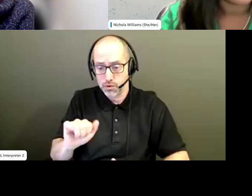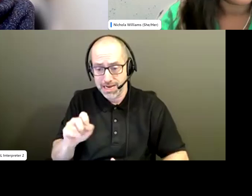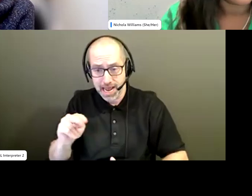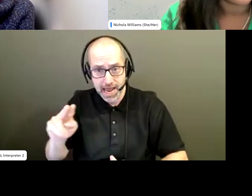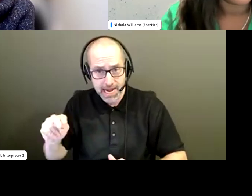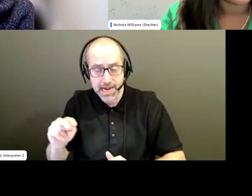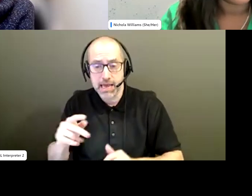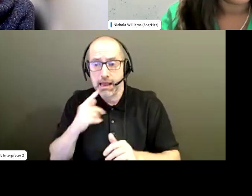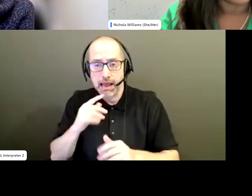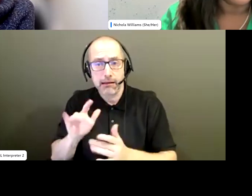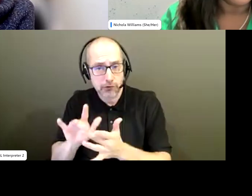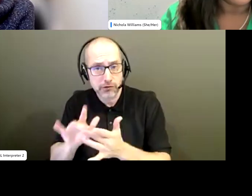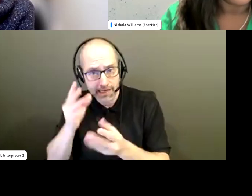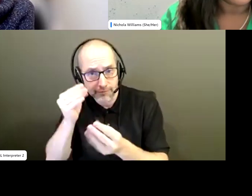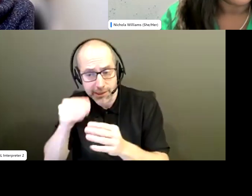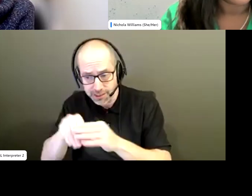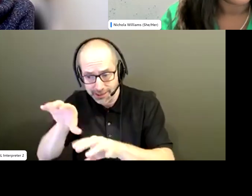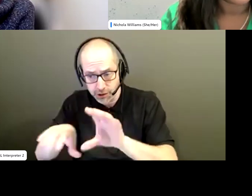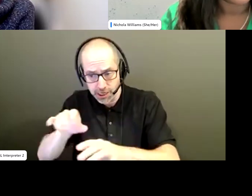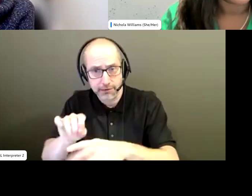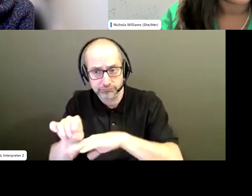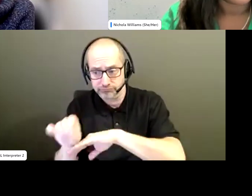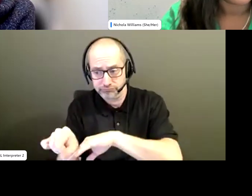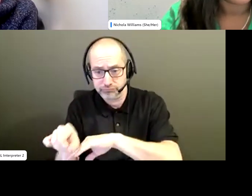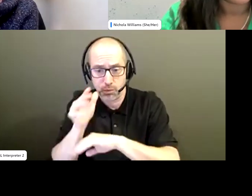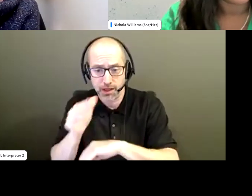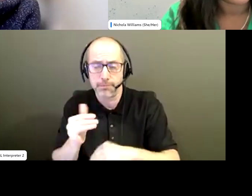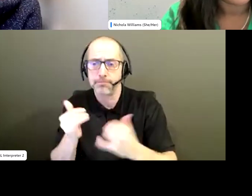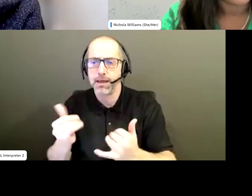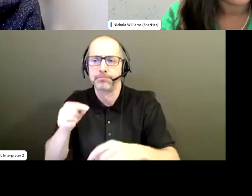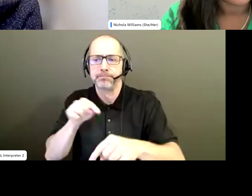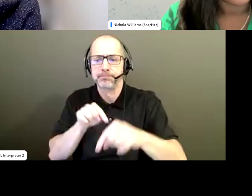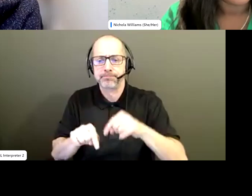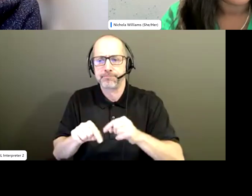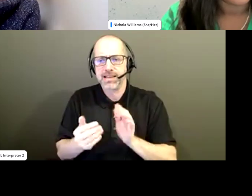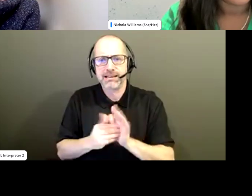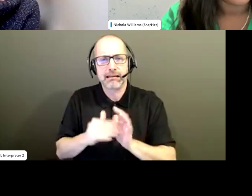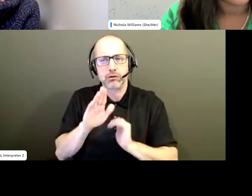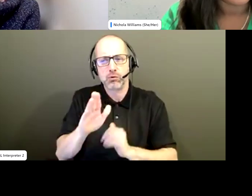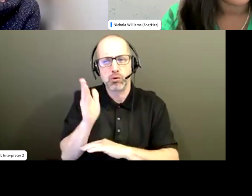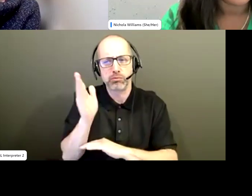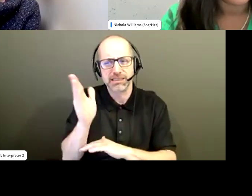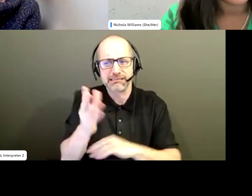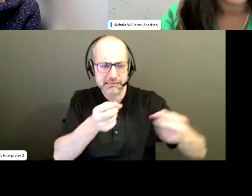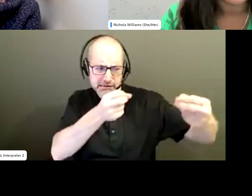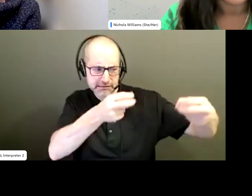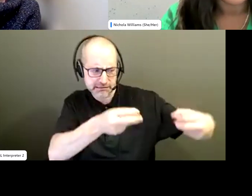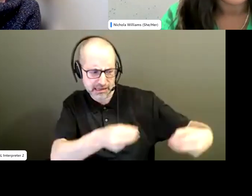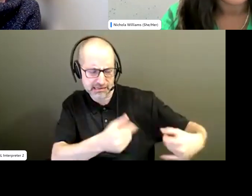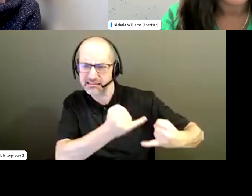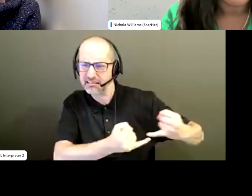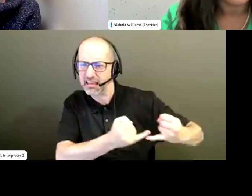box as well again. I wanted to go back to towards the end of the presentation, you mentioned the